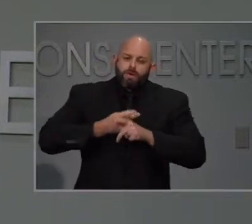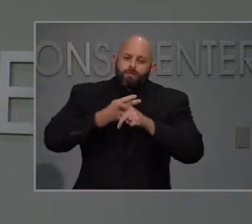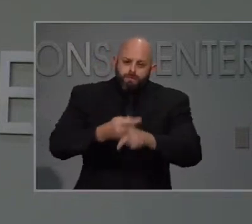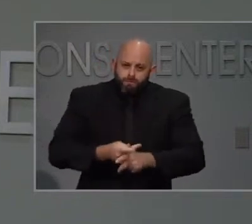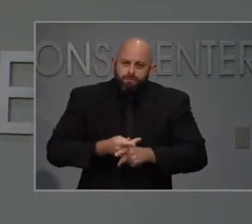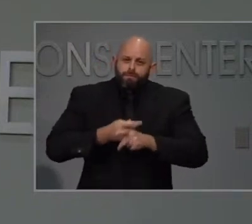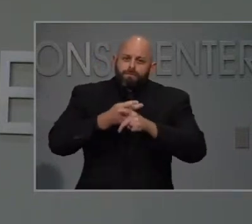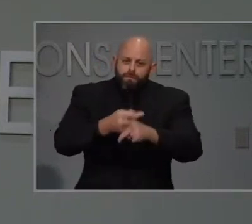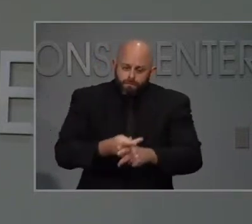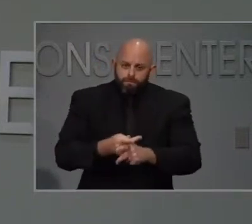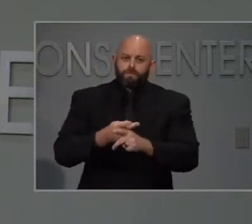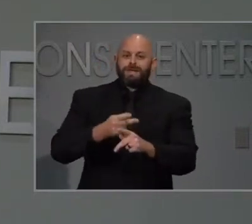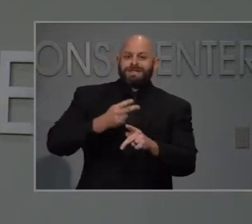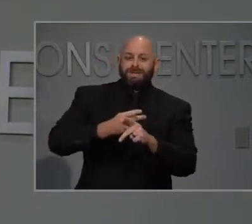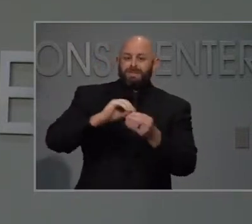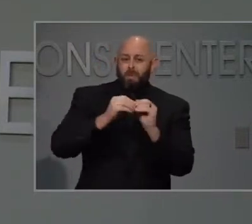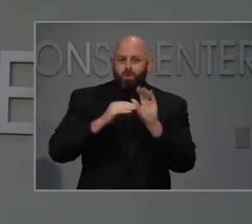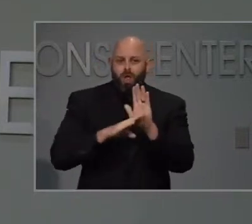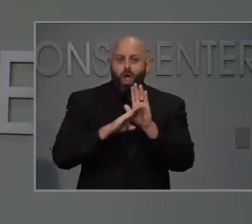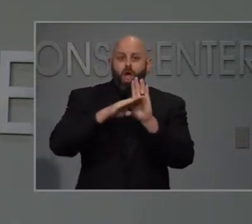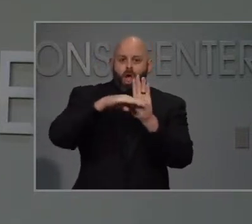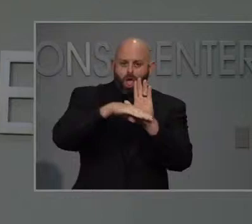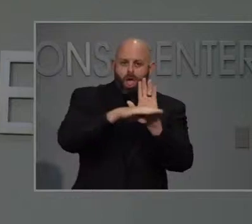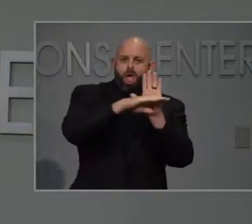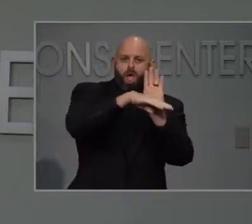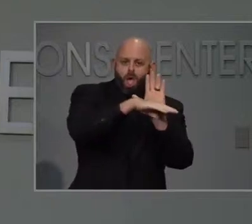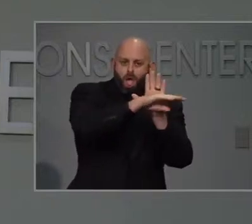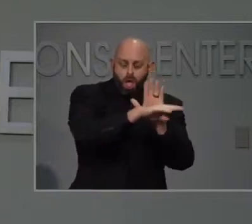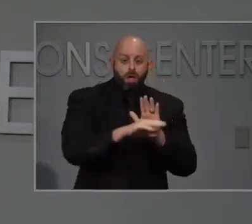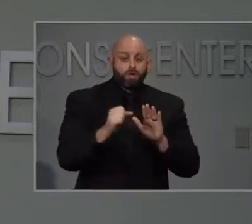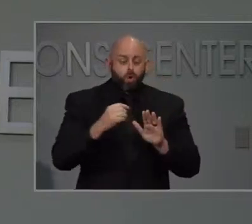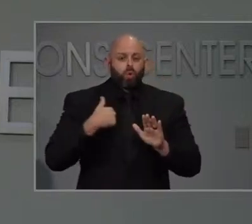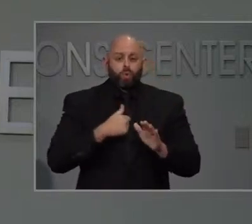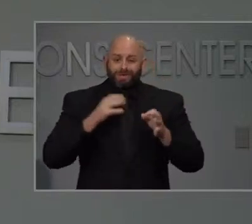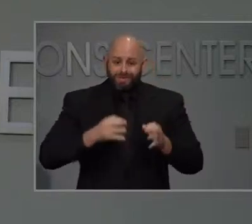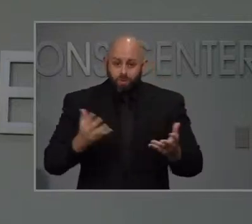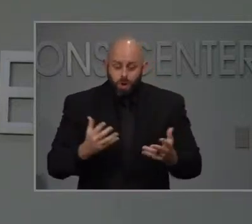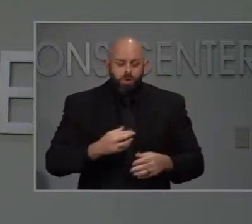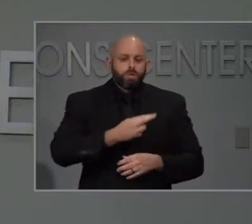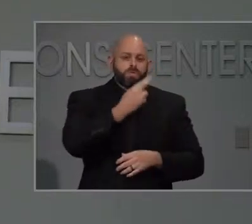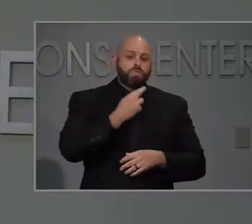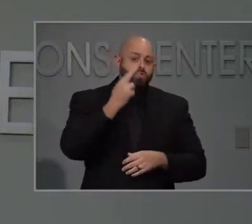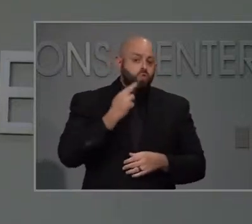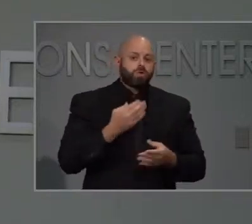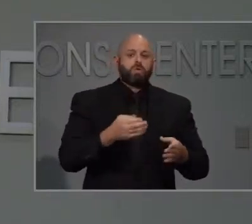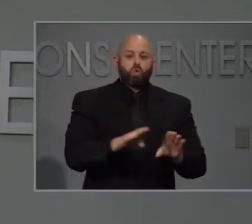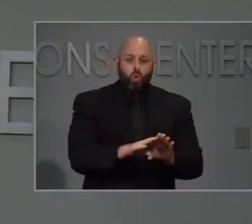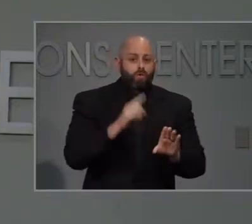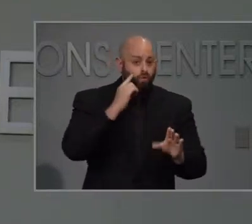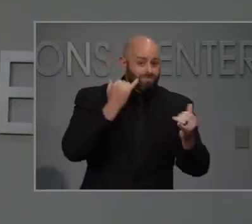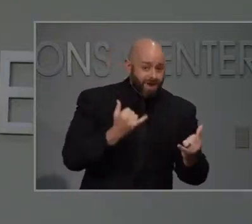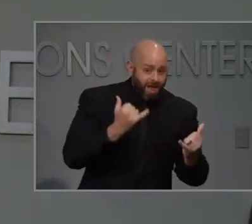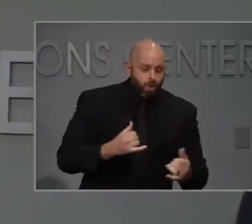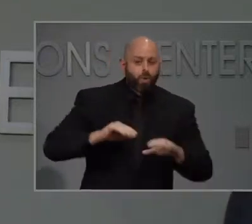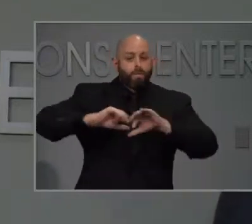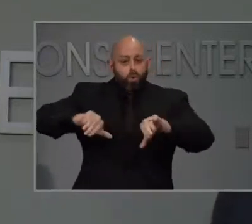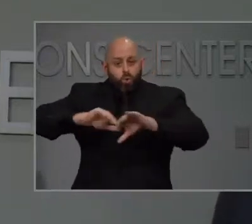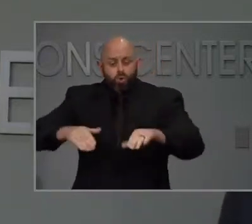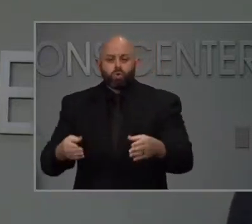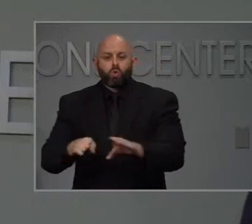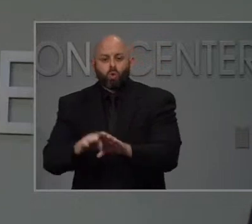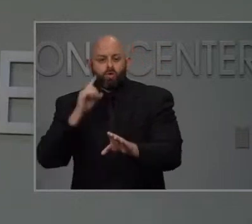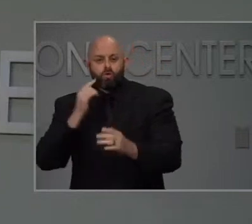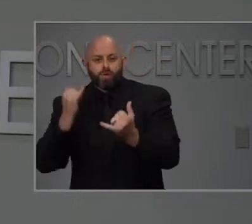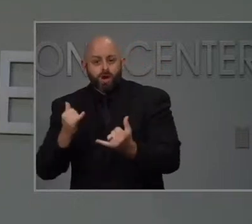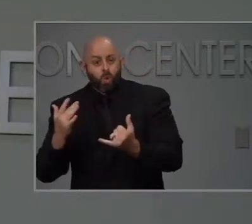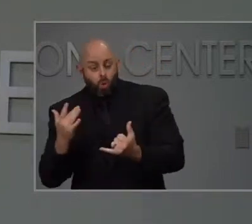additional guidances that we'll give, whether it's to pools or to restaurants or others, to help protect all of us as we move